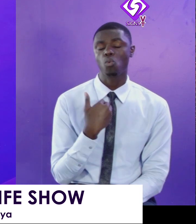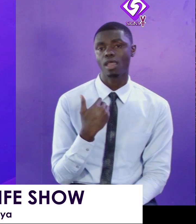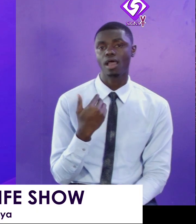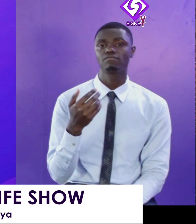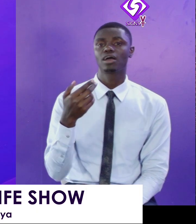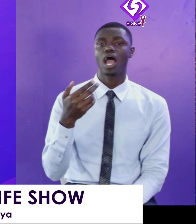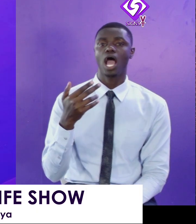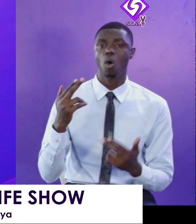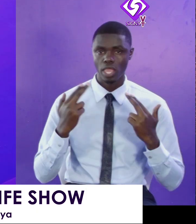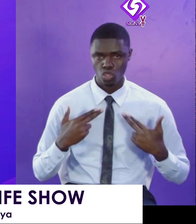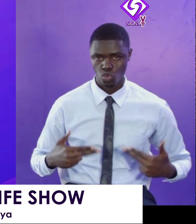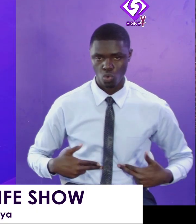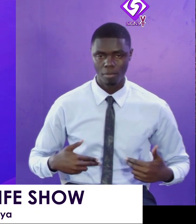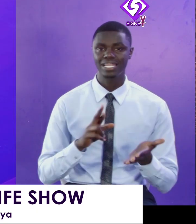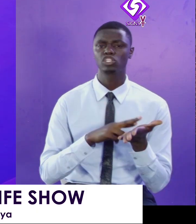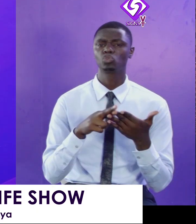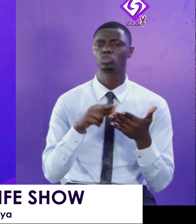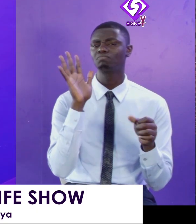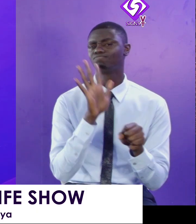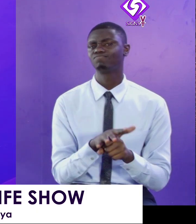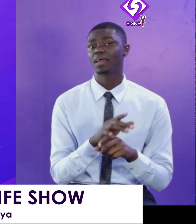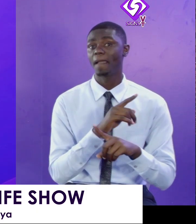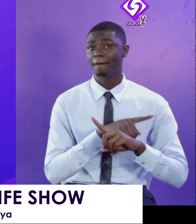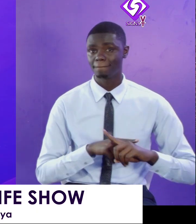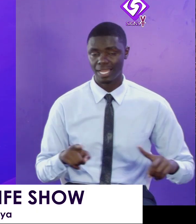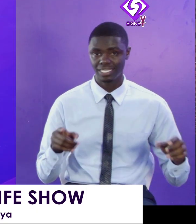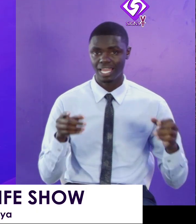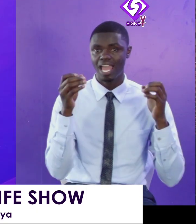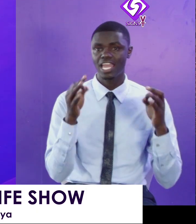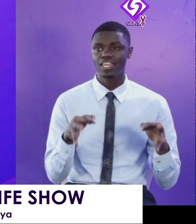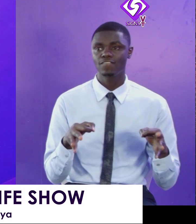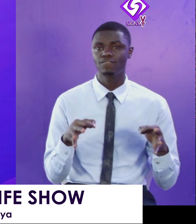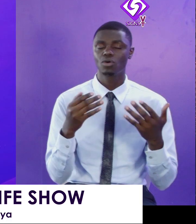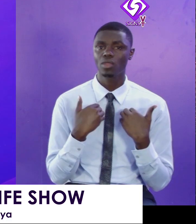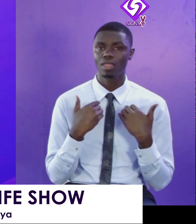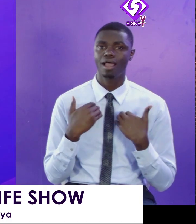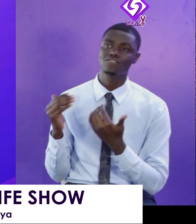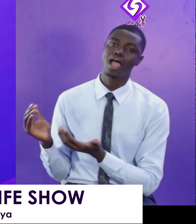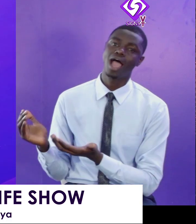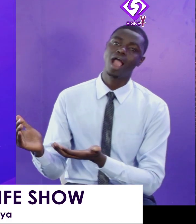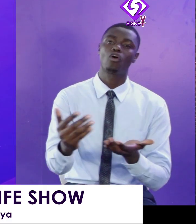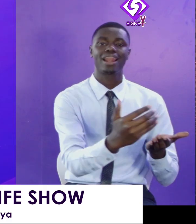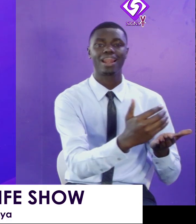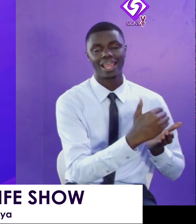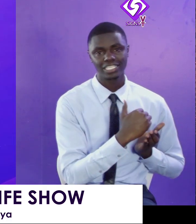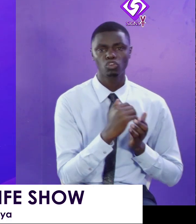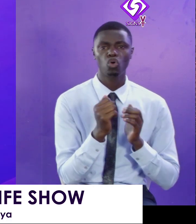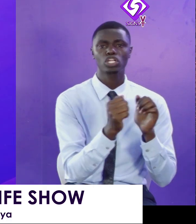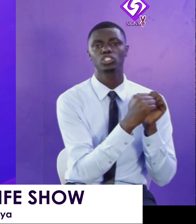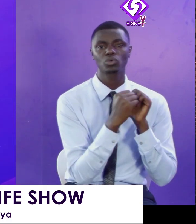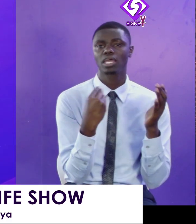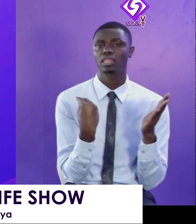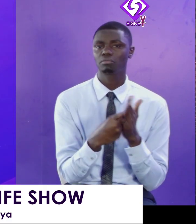human resource, which is in plenty. But beyond that, if we came up with a collective currency today, we would put it against